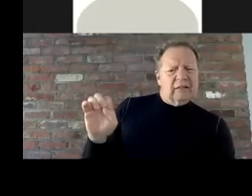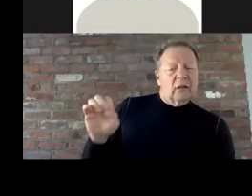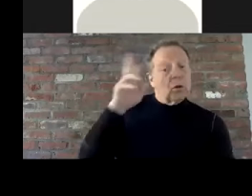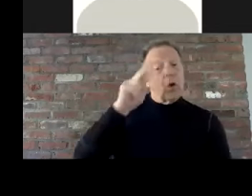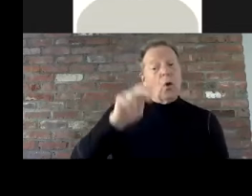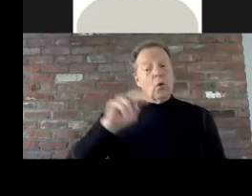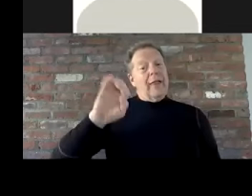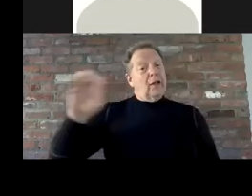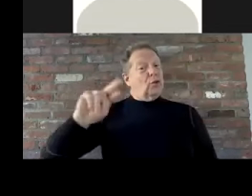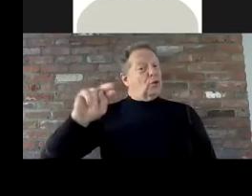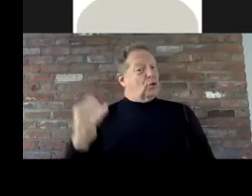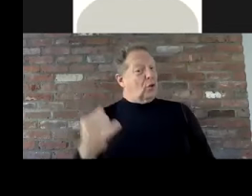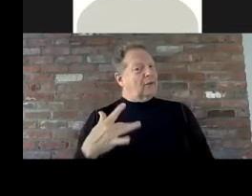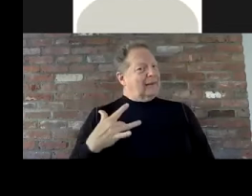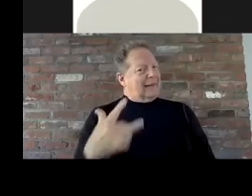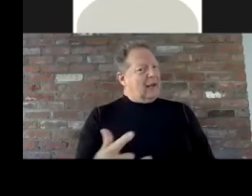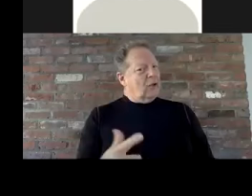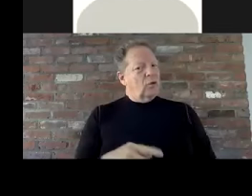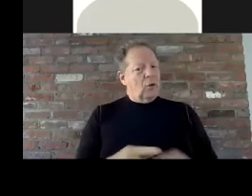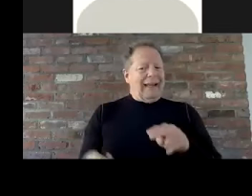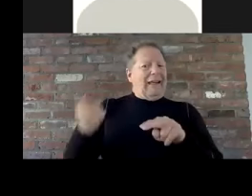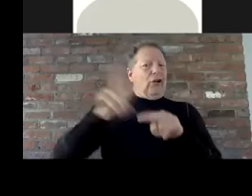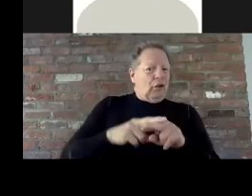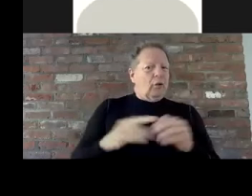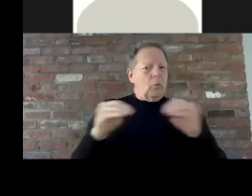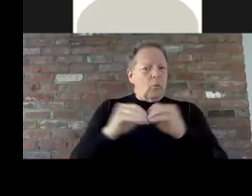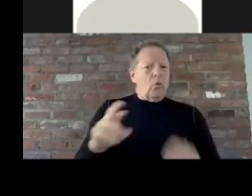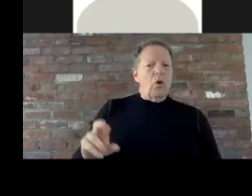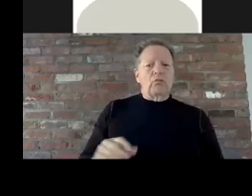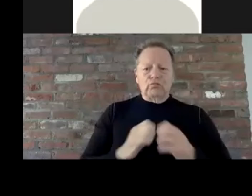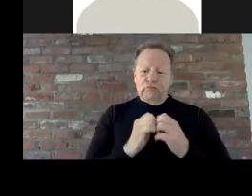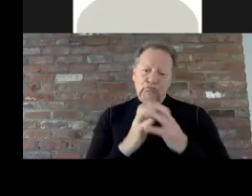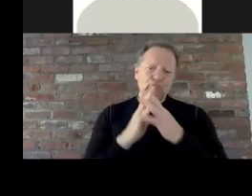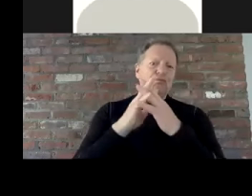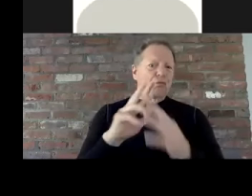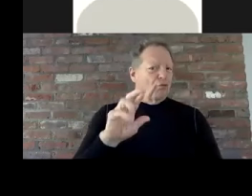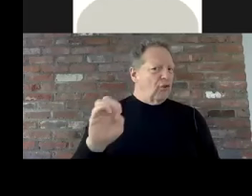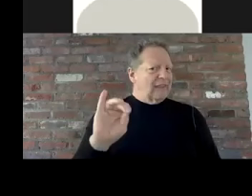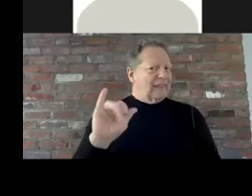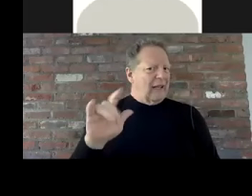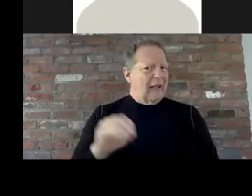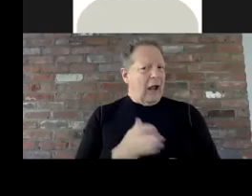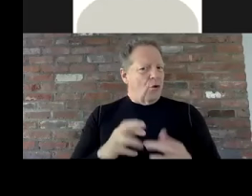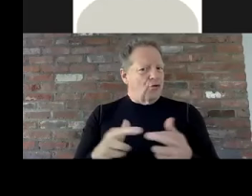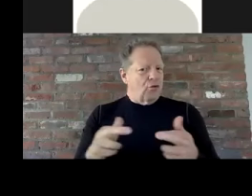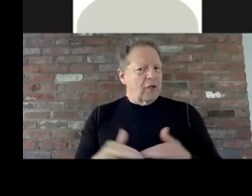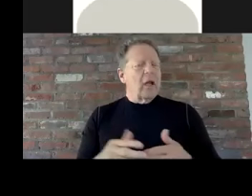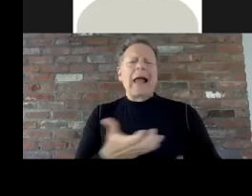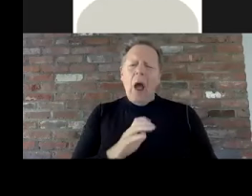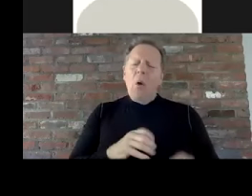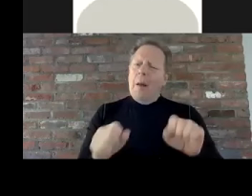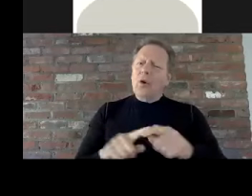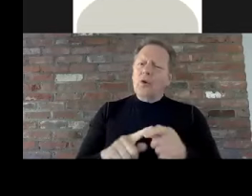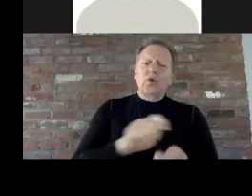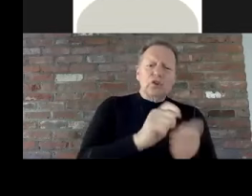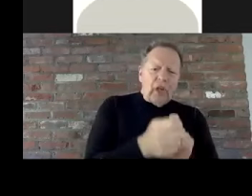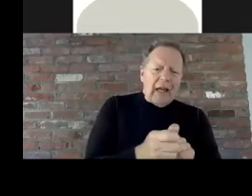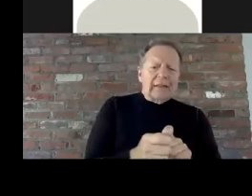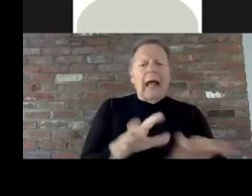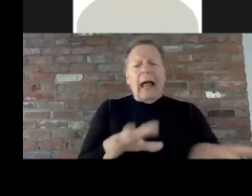Northeastern New Jersey intends to increase resilience throughout the region. It's our ability to change, adapt,